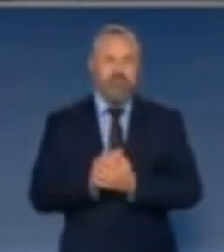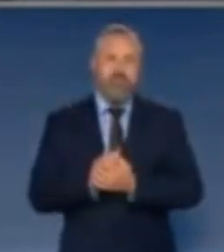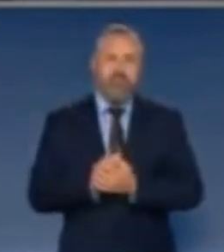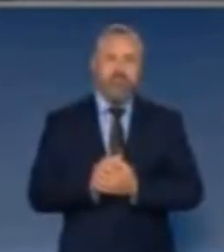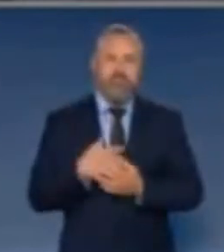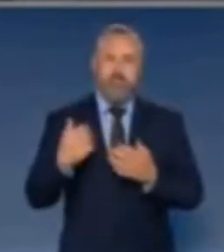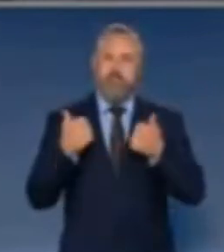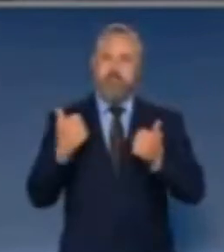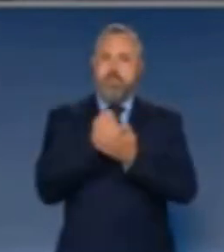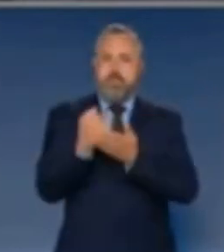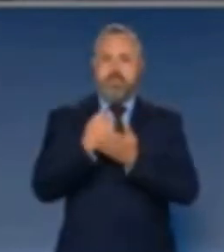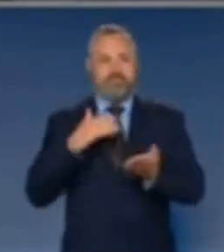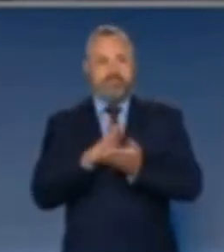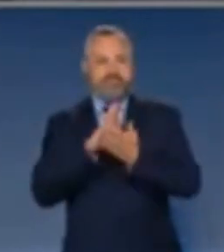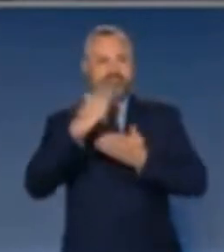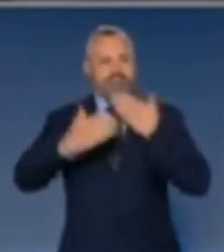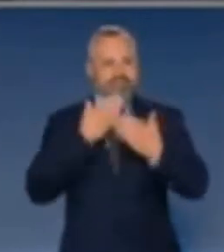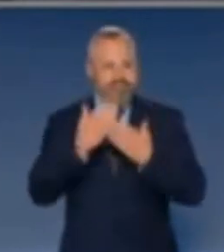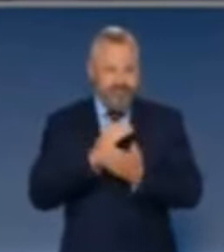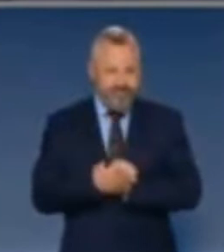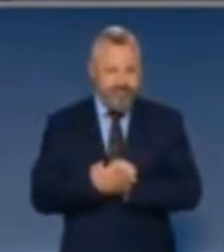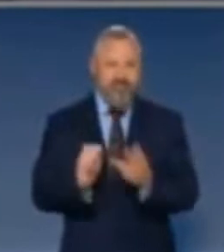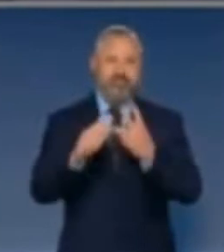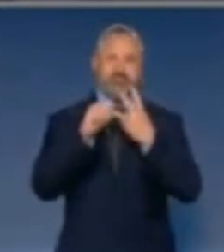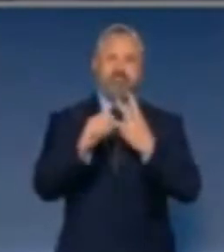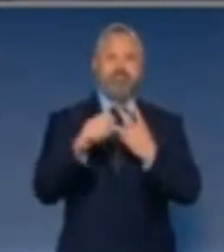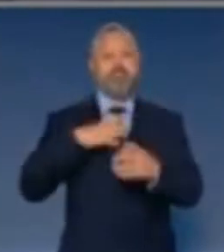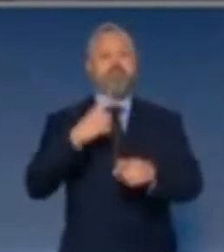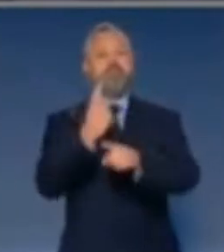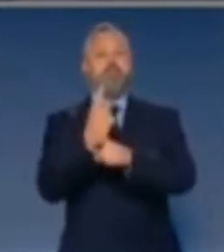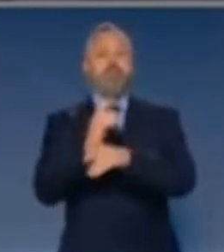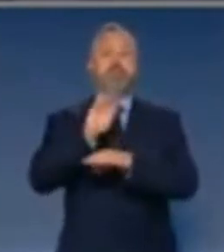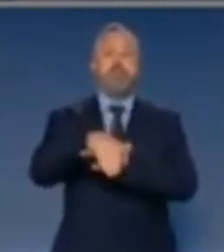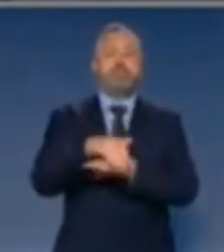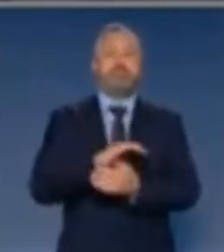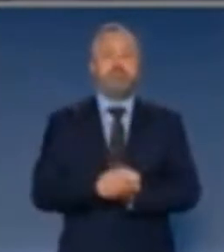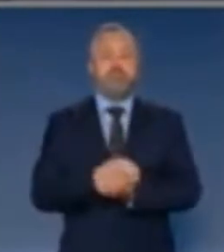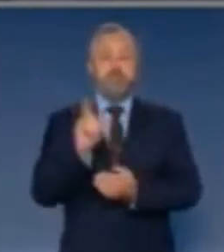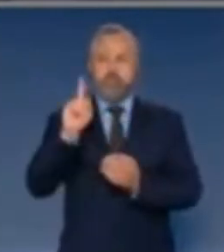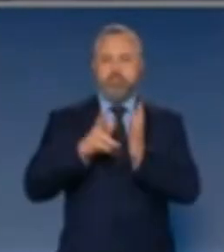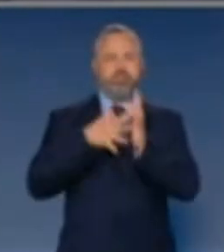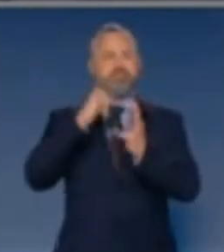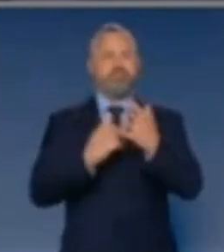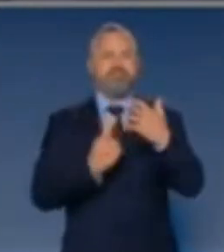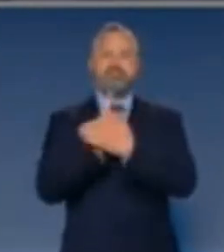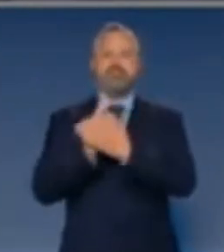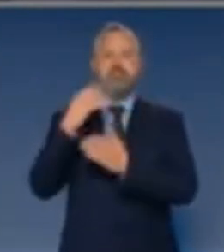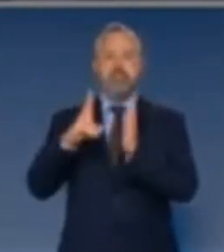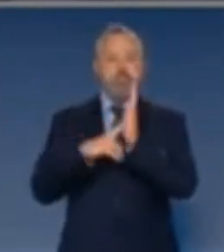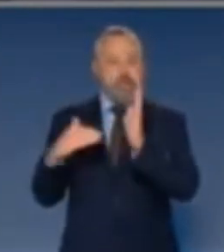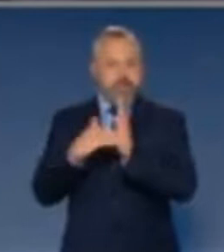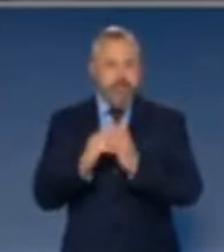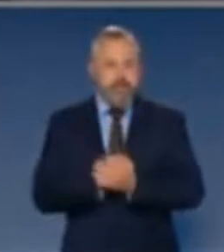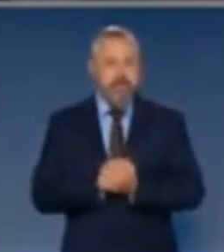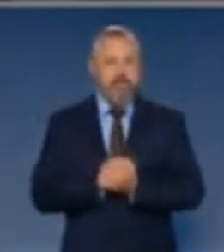say. Thirdly, to deal with the news out of New Zealand and the Commonwealth